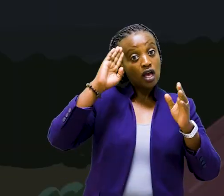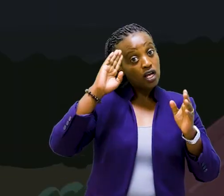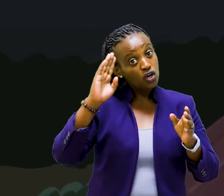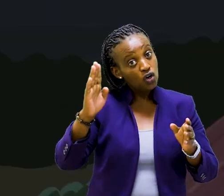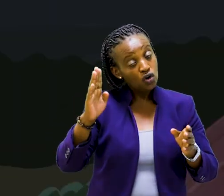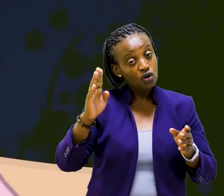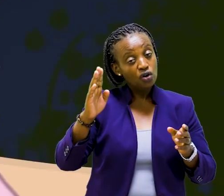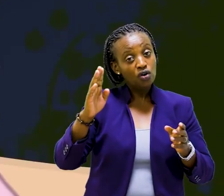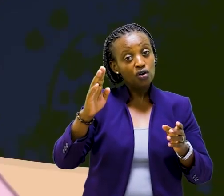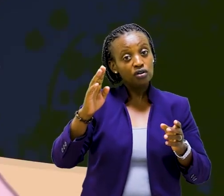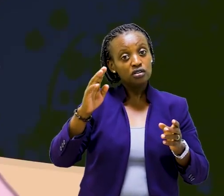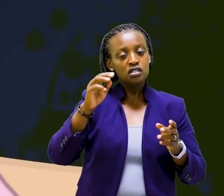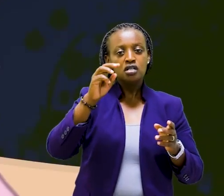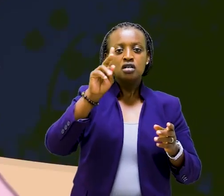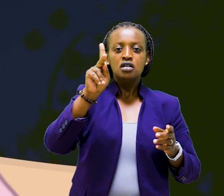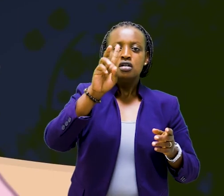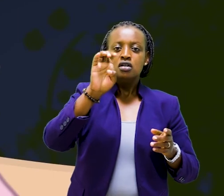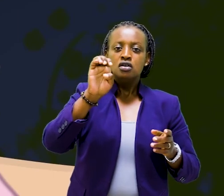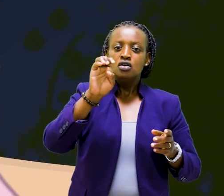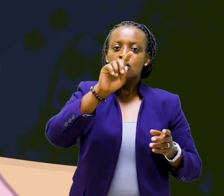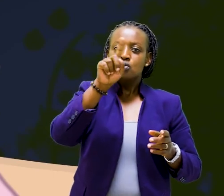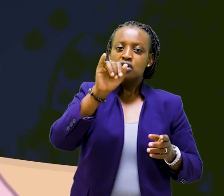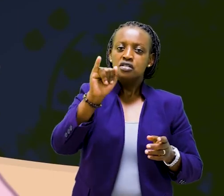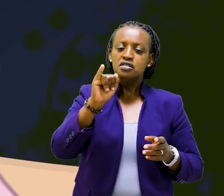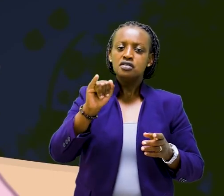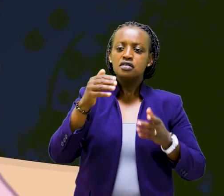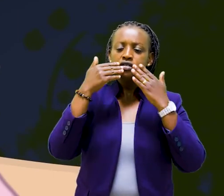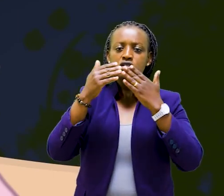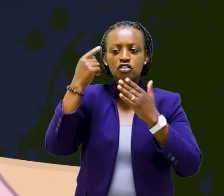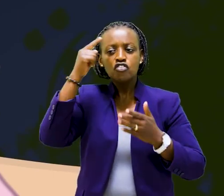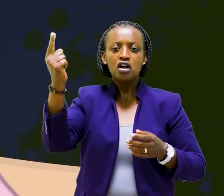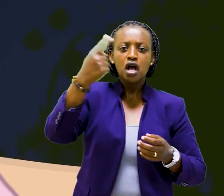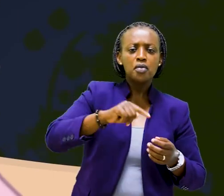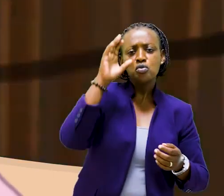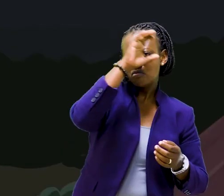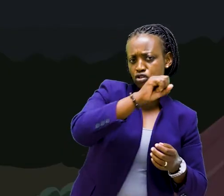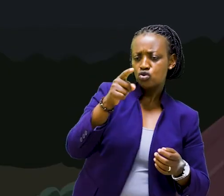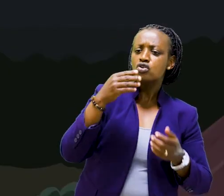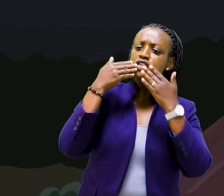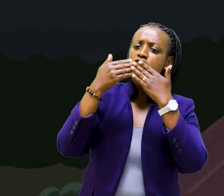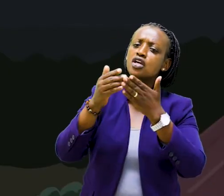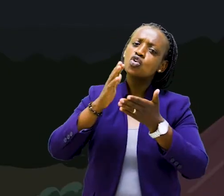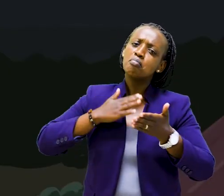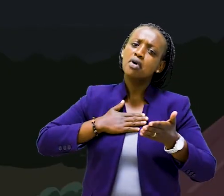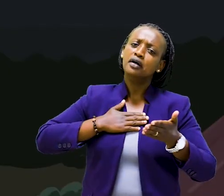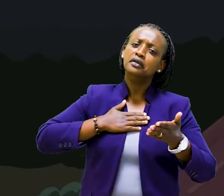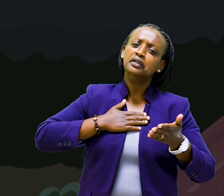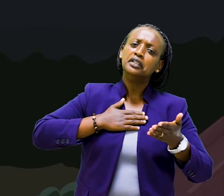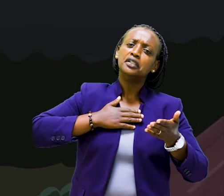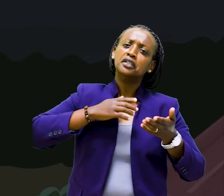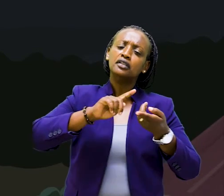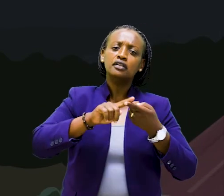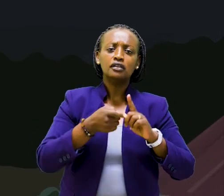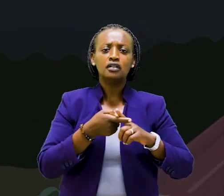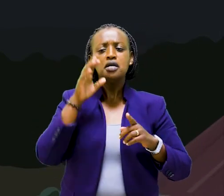Hello? Hello, Mrs. Kwesi. Thank you for coming. We missed you. Thank you, my dear. I missed